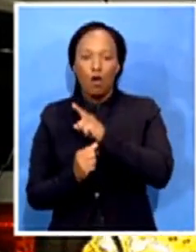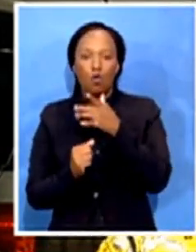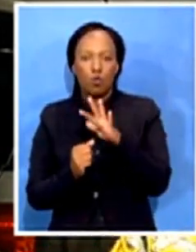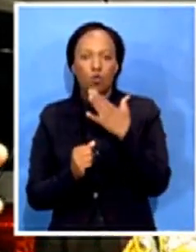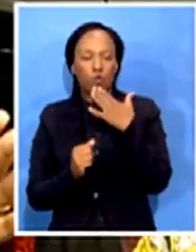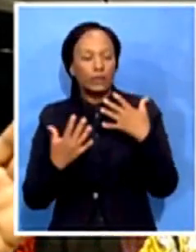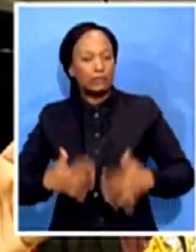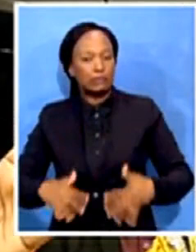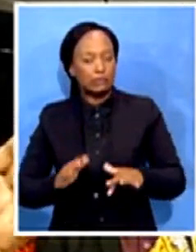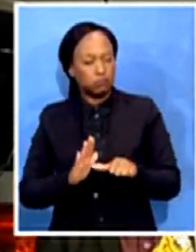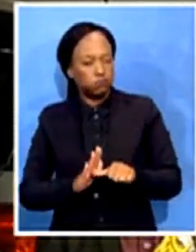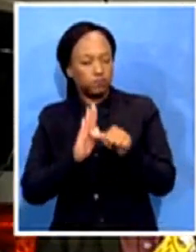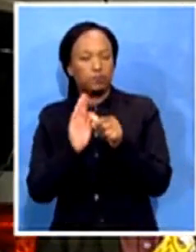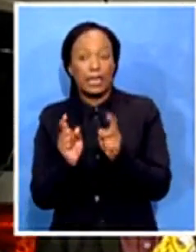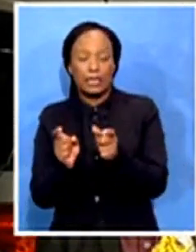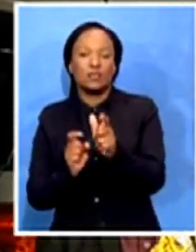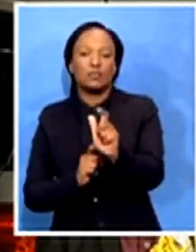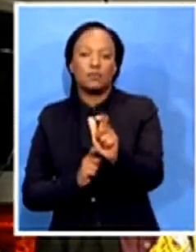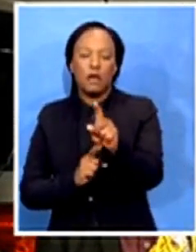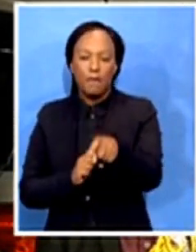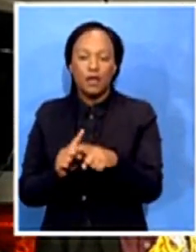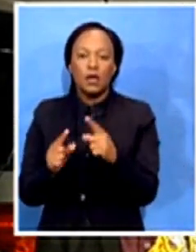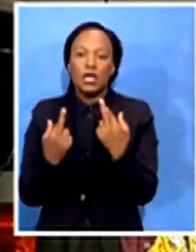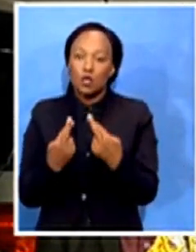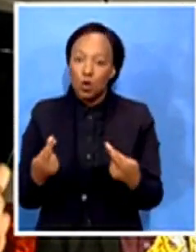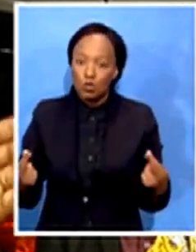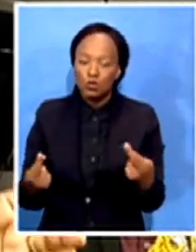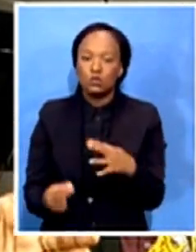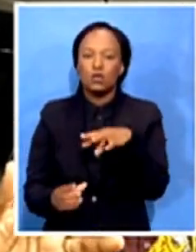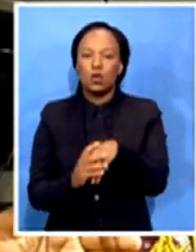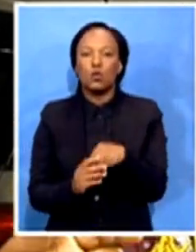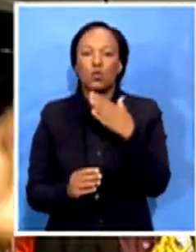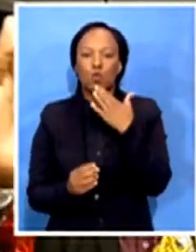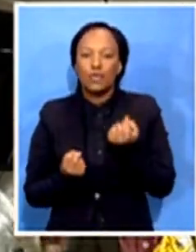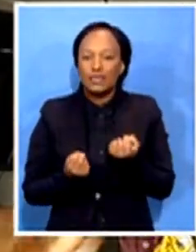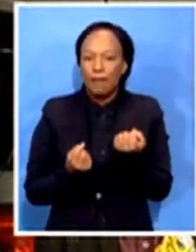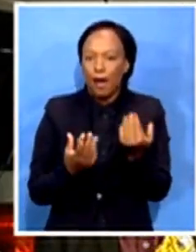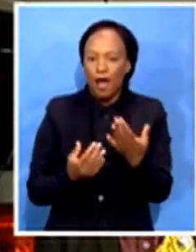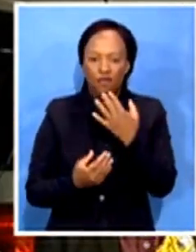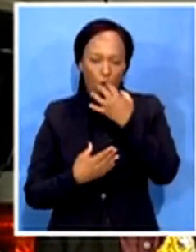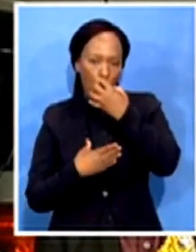the resourcing side, including the supply of oxygen, this is a matter